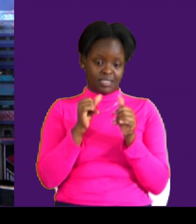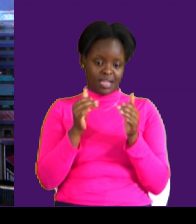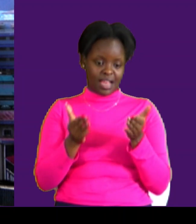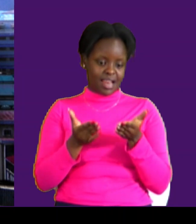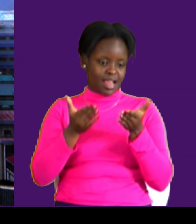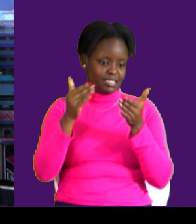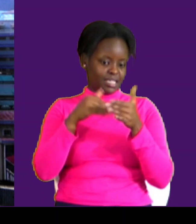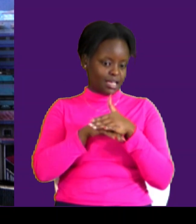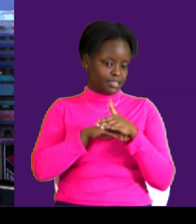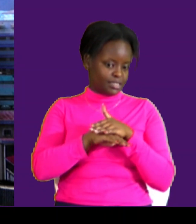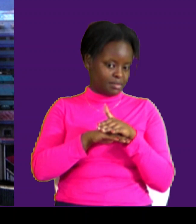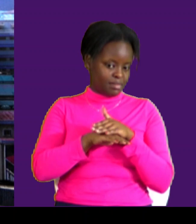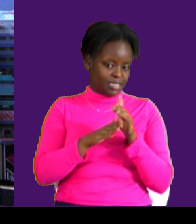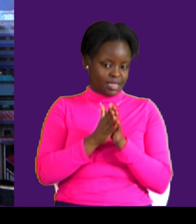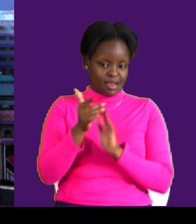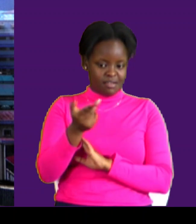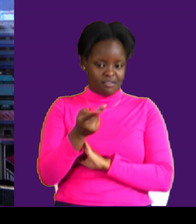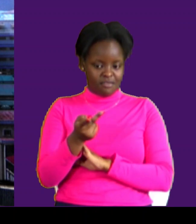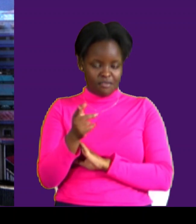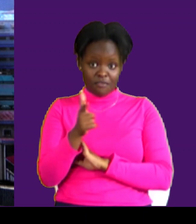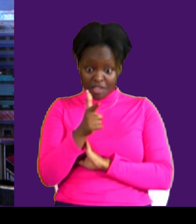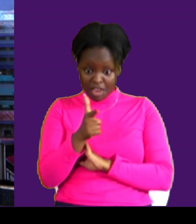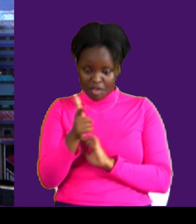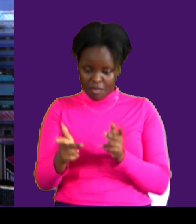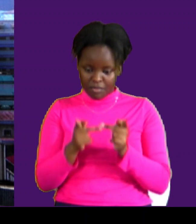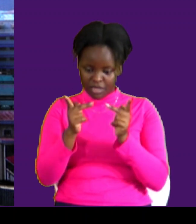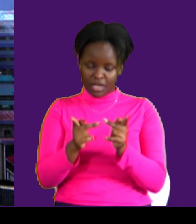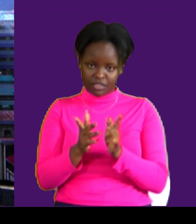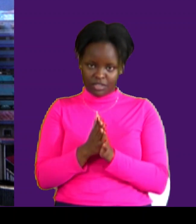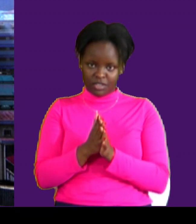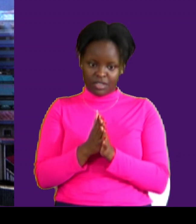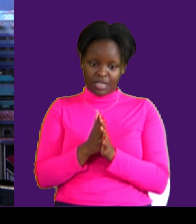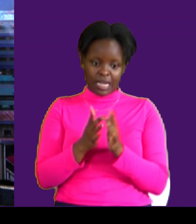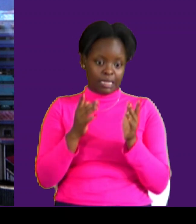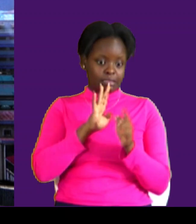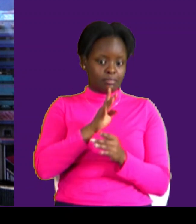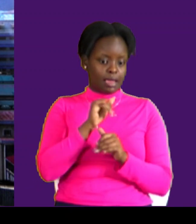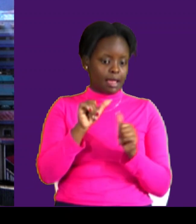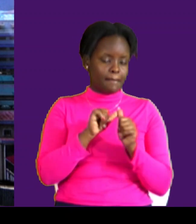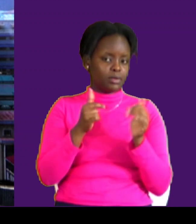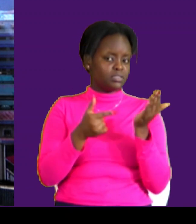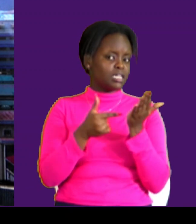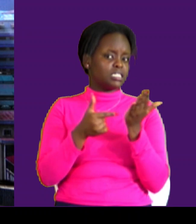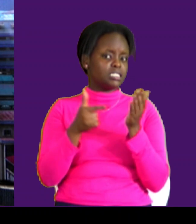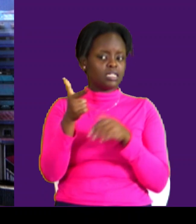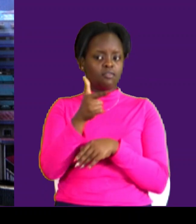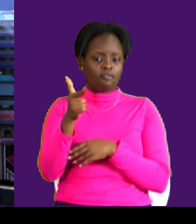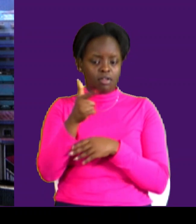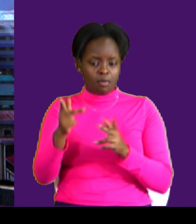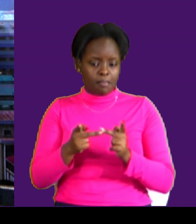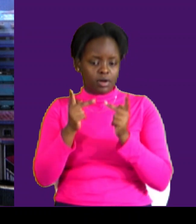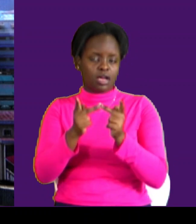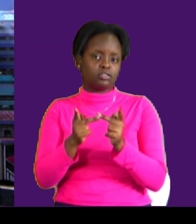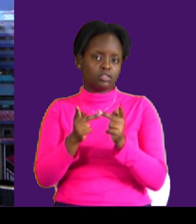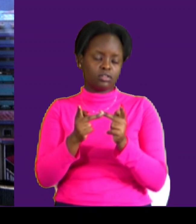enhancing accessibility and video production, and we are talking about the techniques for video production,